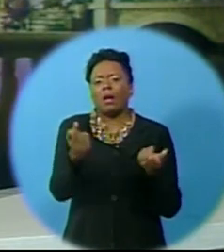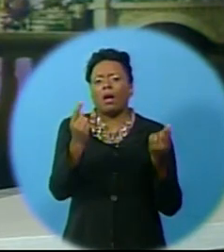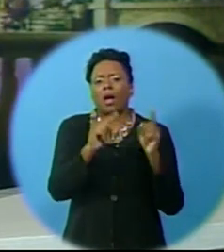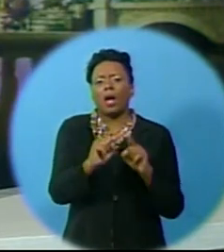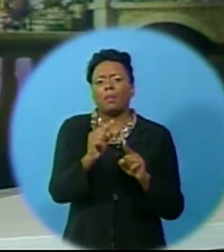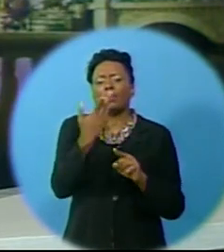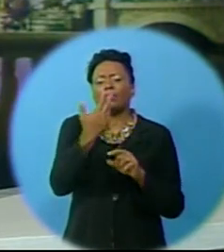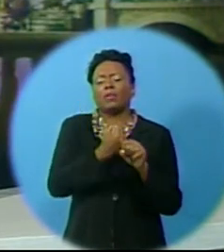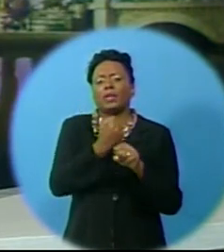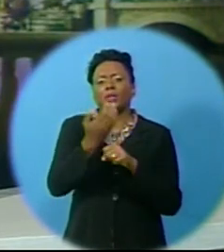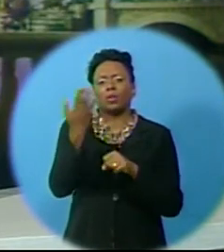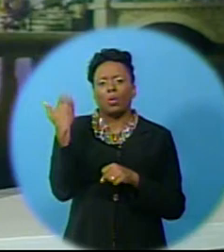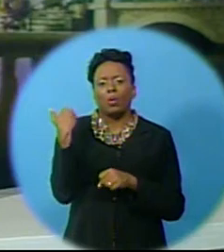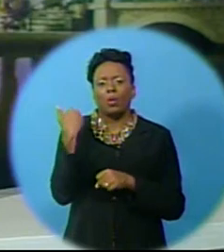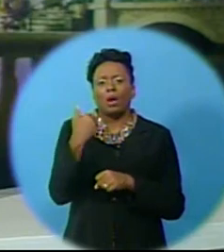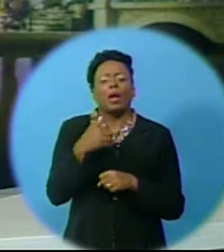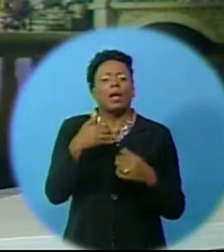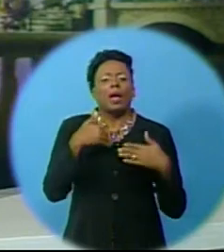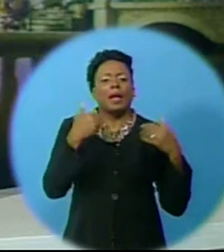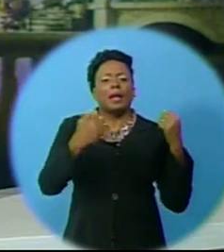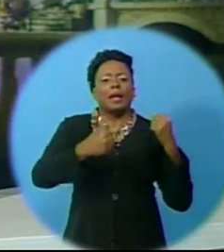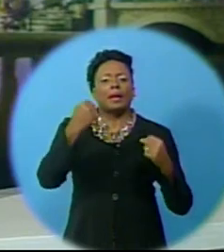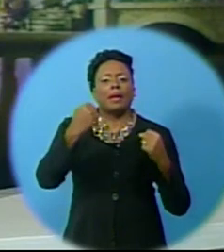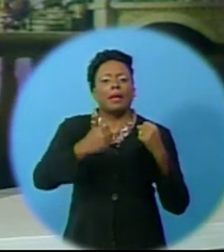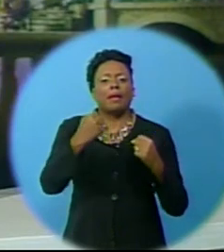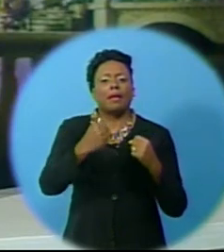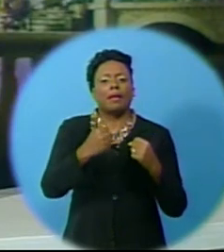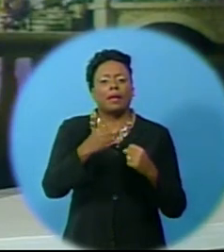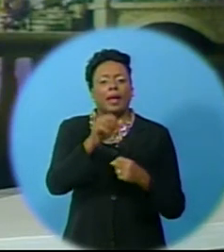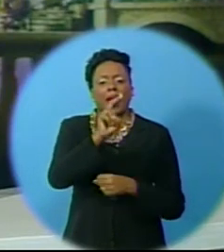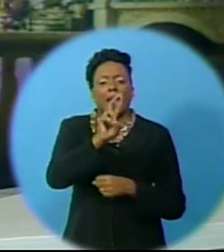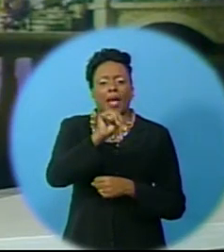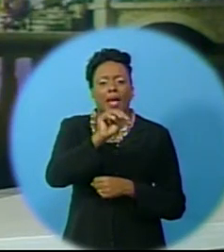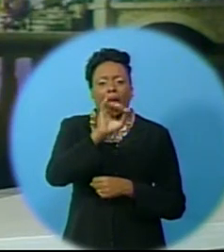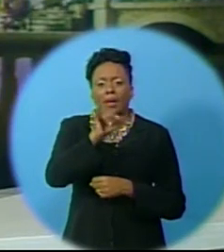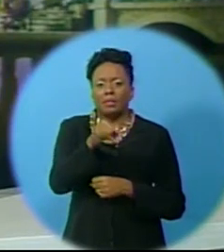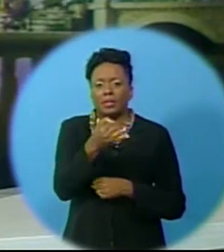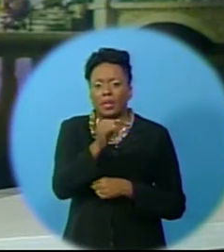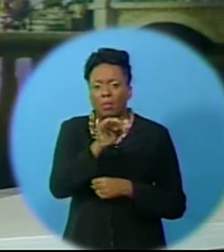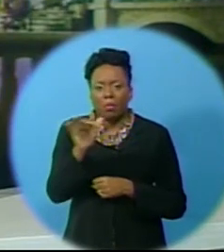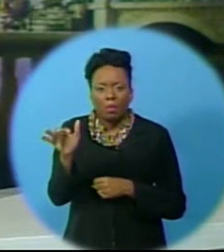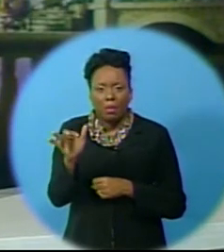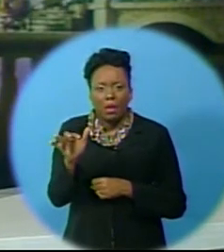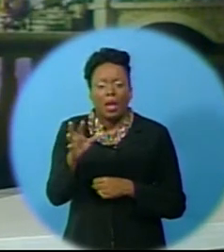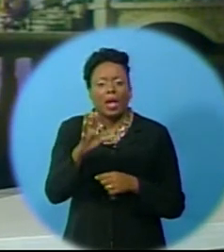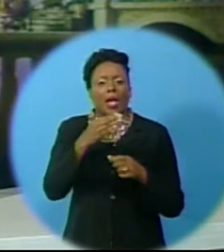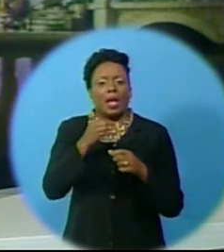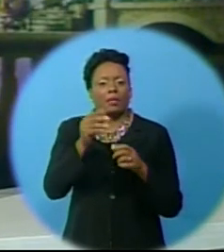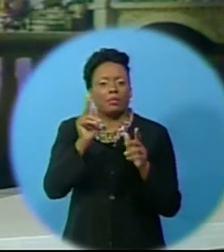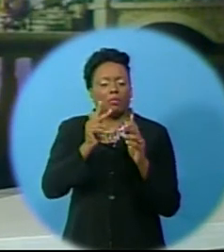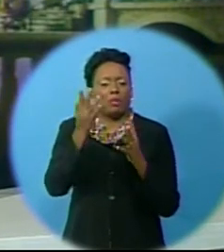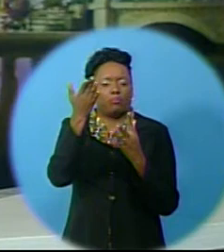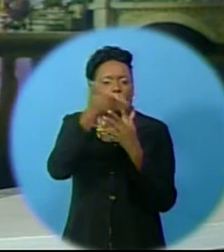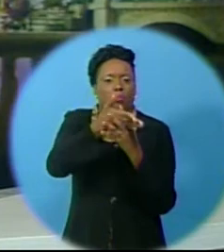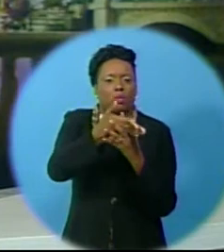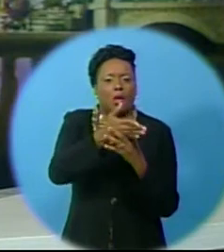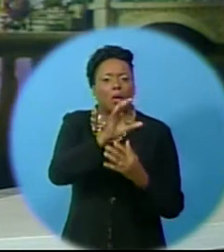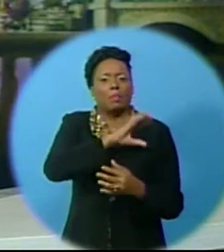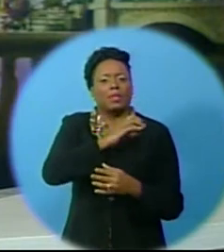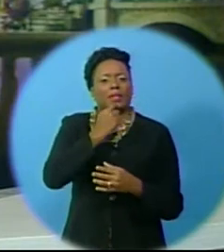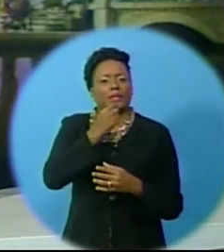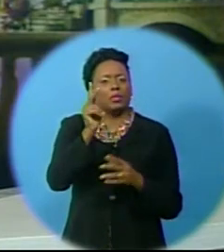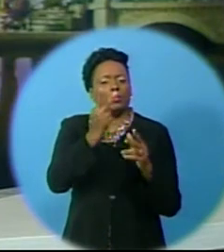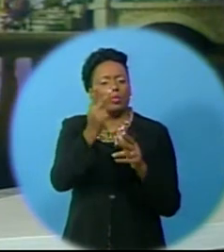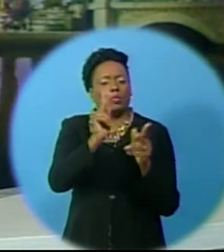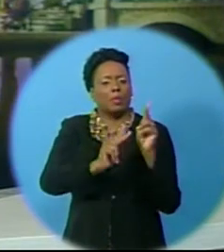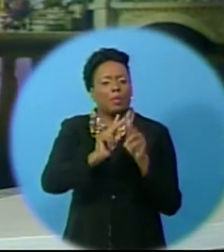registration number MJ106, was seen at Prout around 5 in the afternoon and intercepted. Police say 2 occupants were in the vehicle,